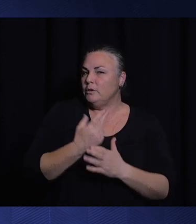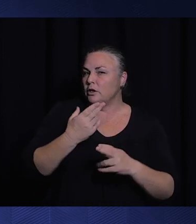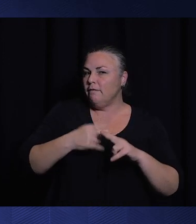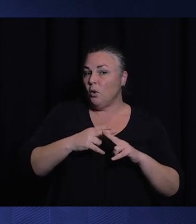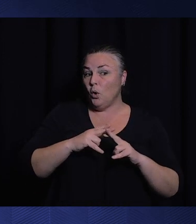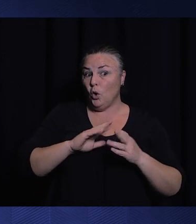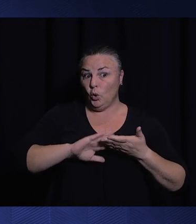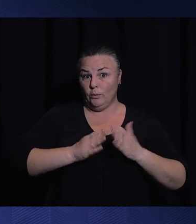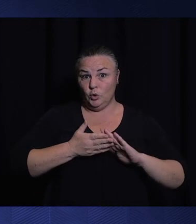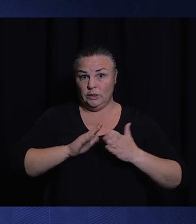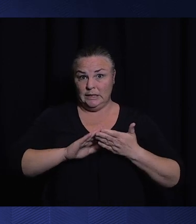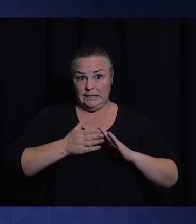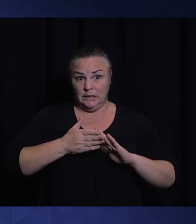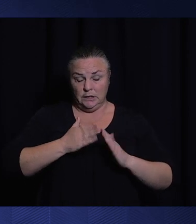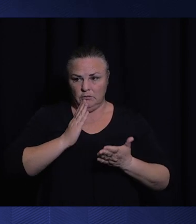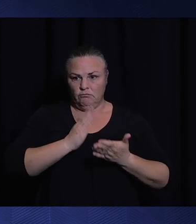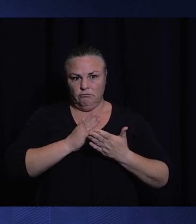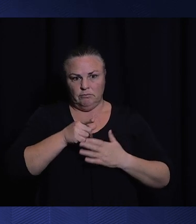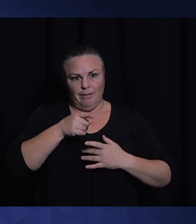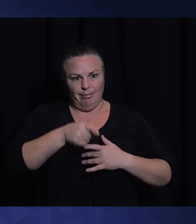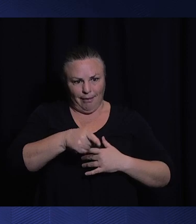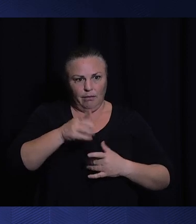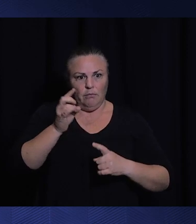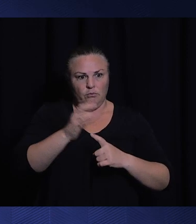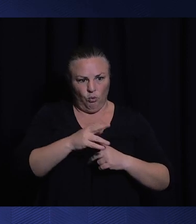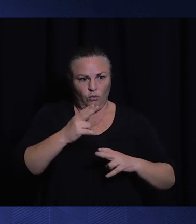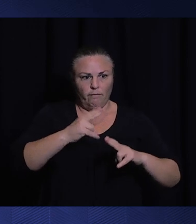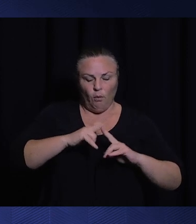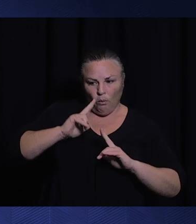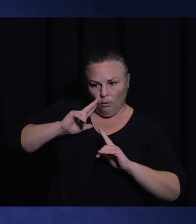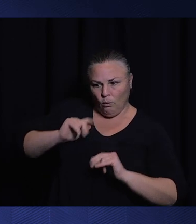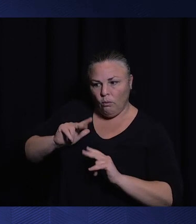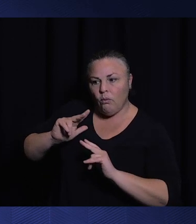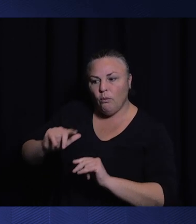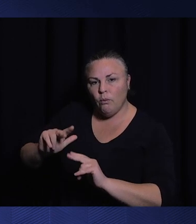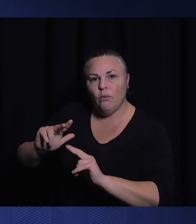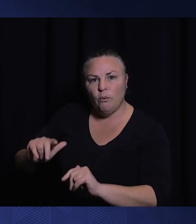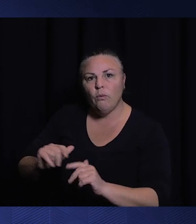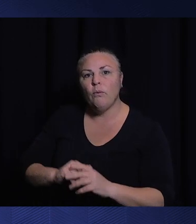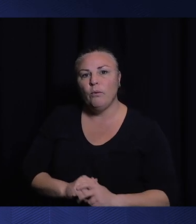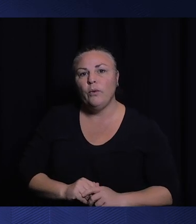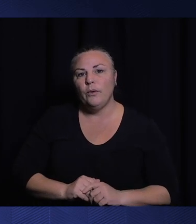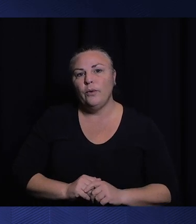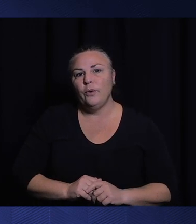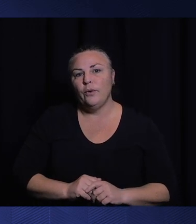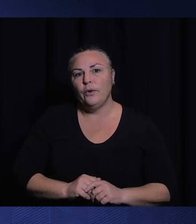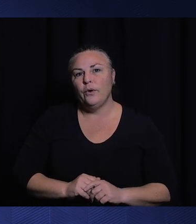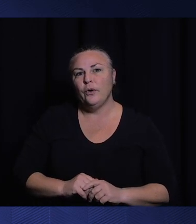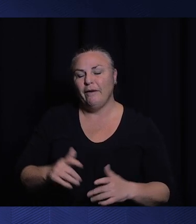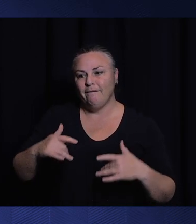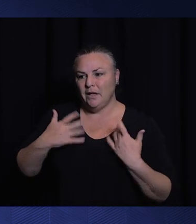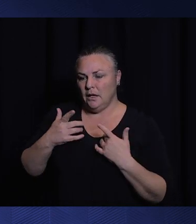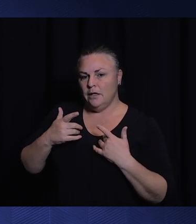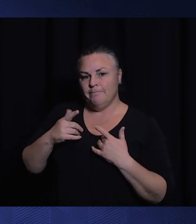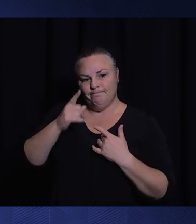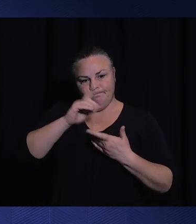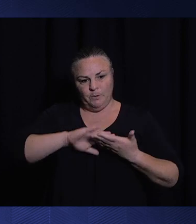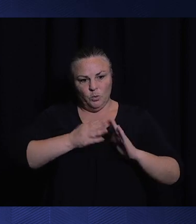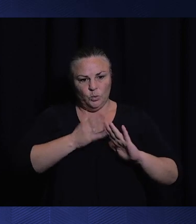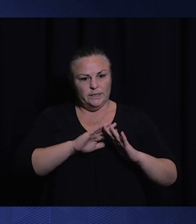so critical to managing and protecting nature-based solutions to be directly coming back to them feeling that they have ownership of it